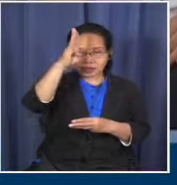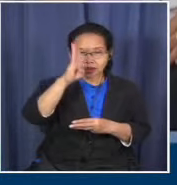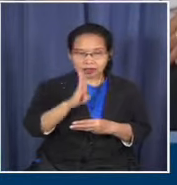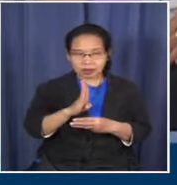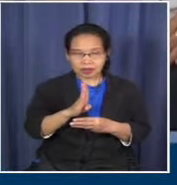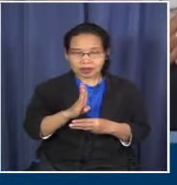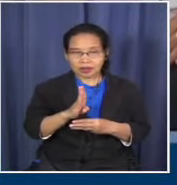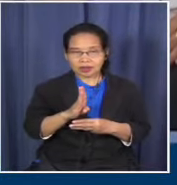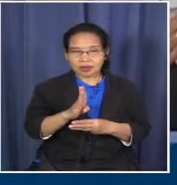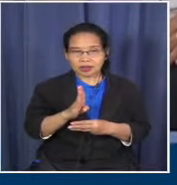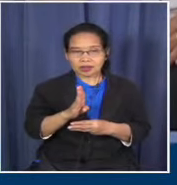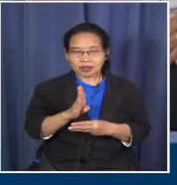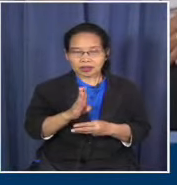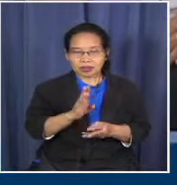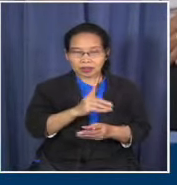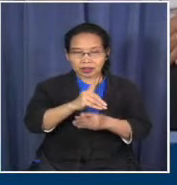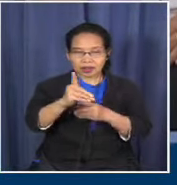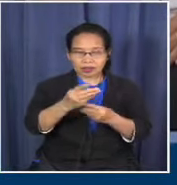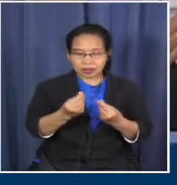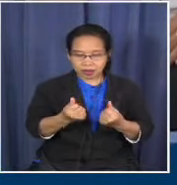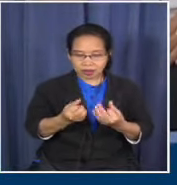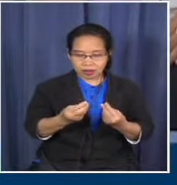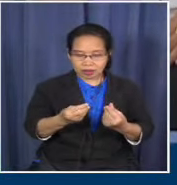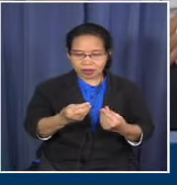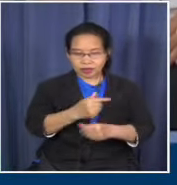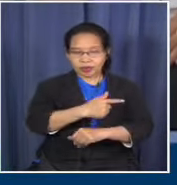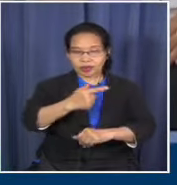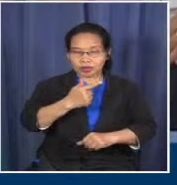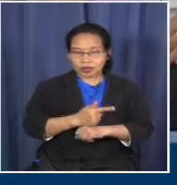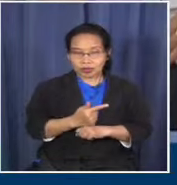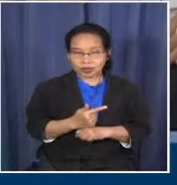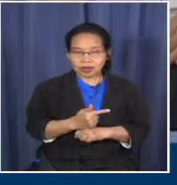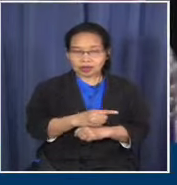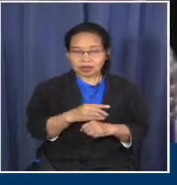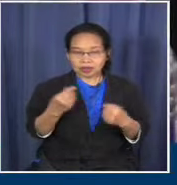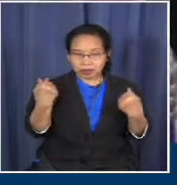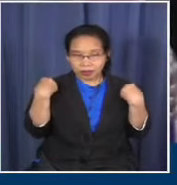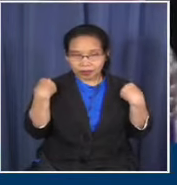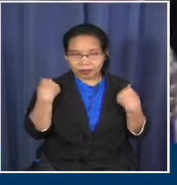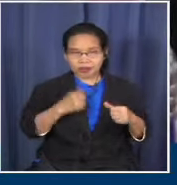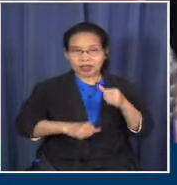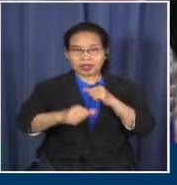man was made by God directly from the dust of the ground.